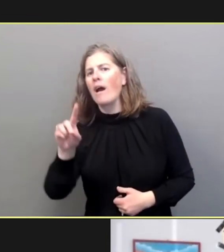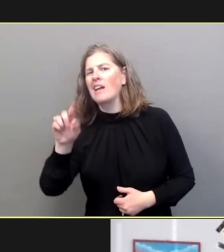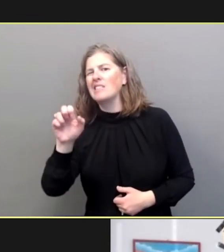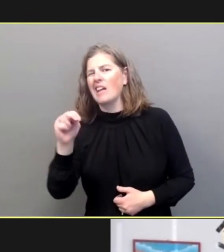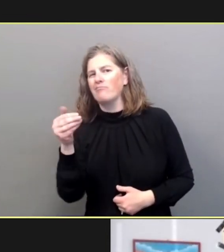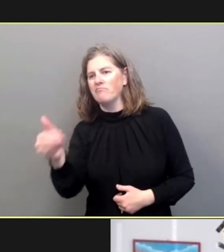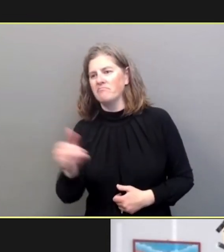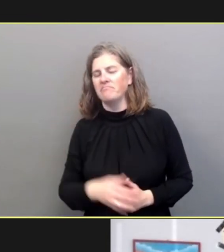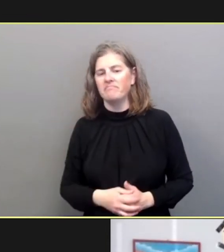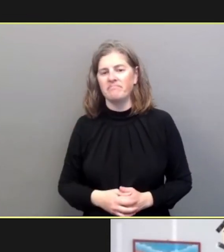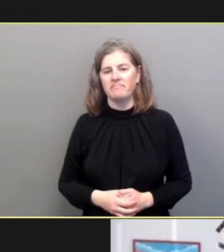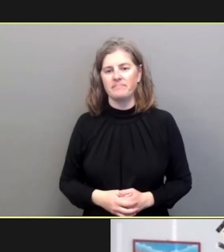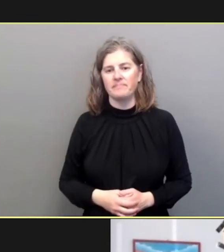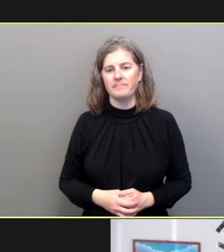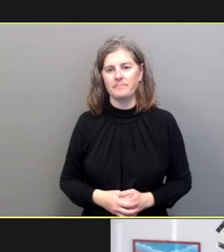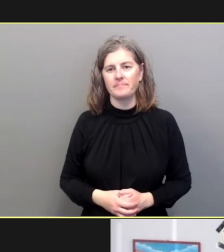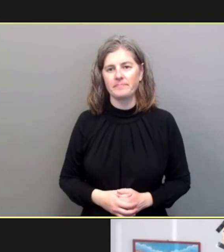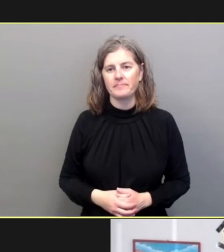unmuted.